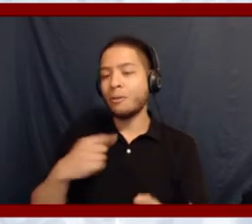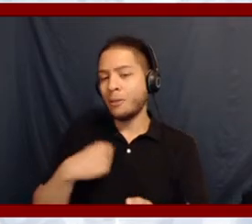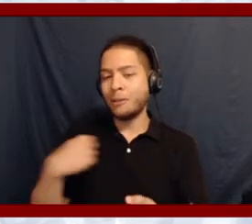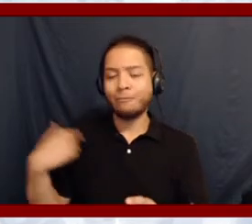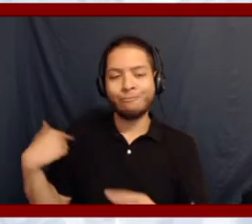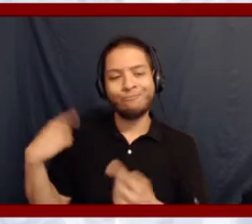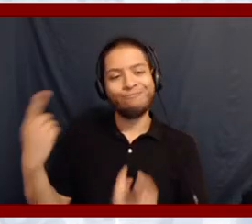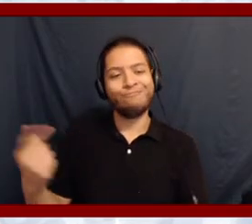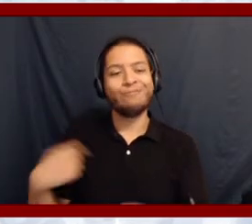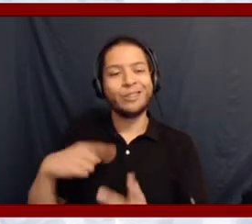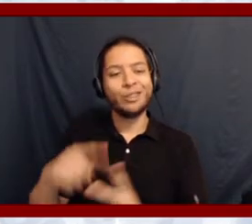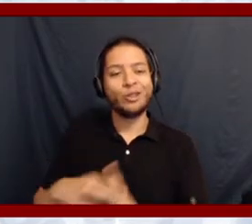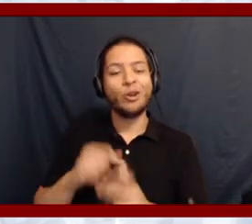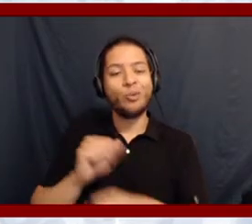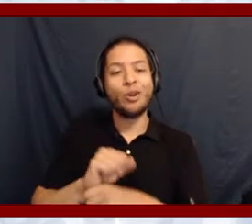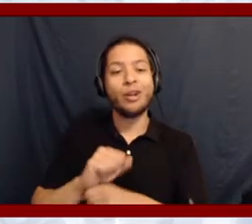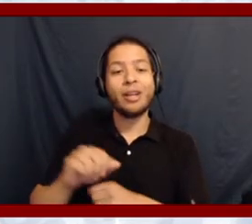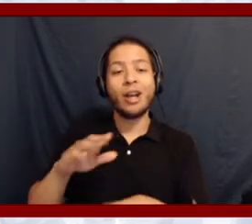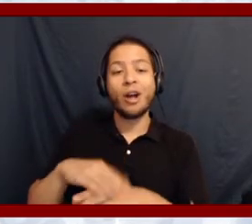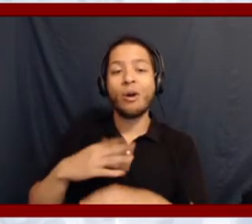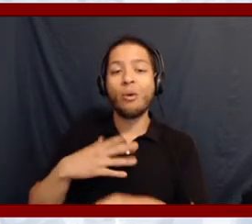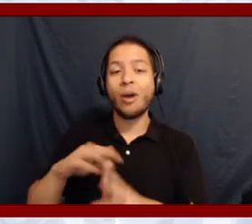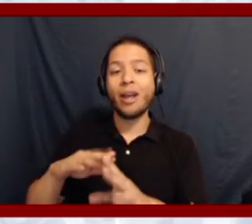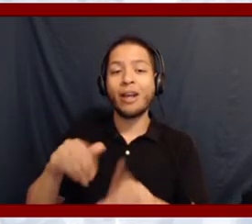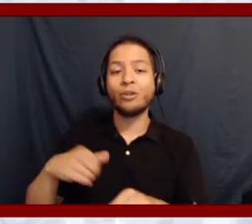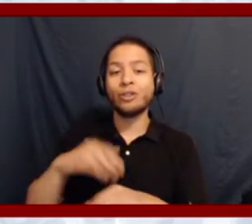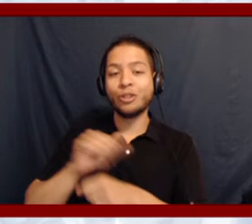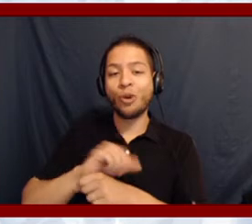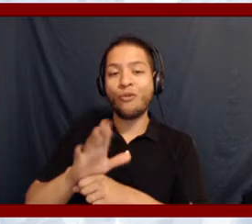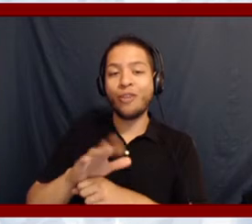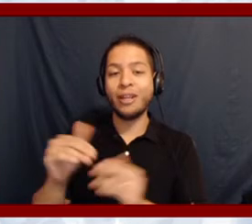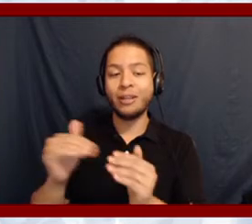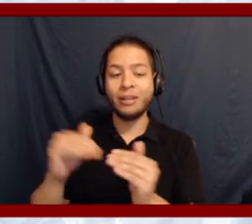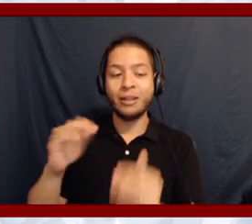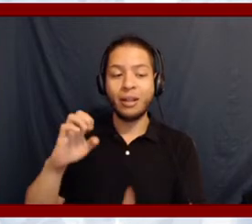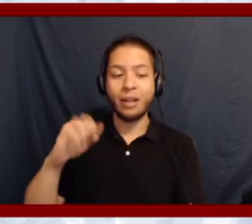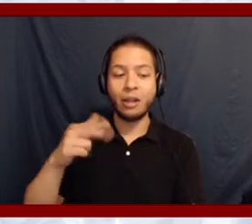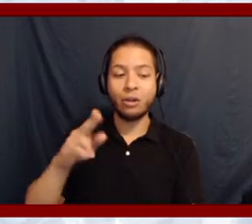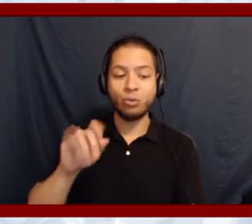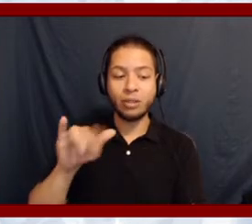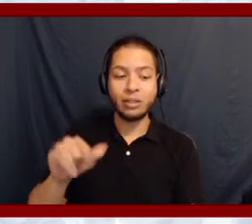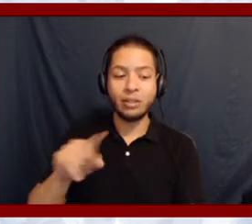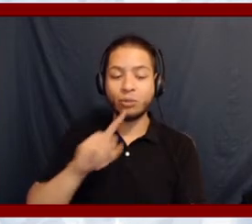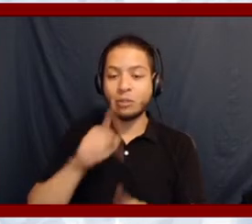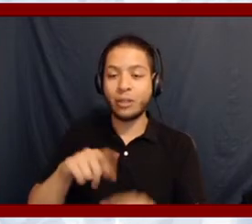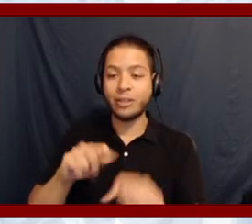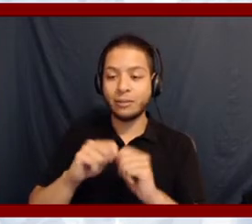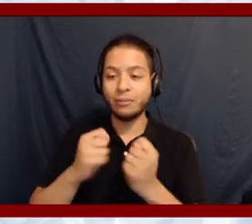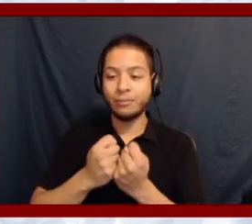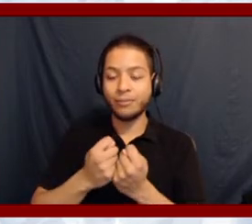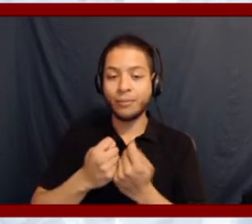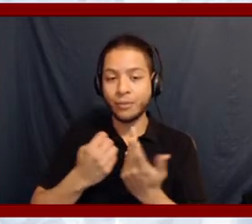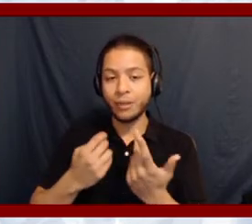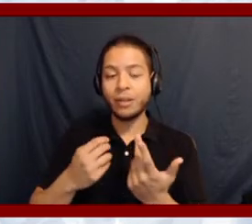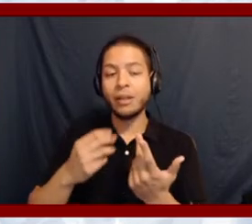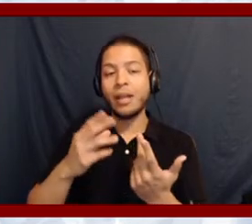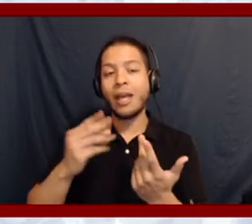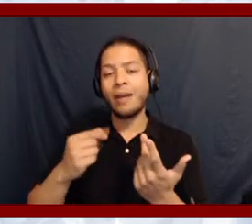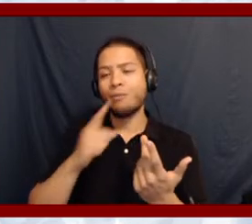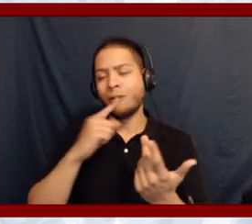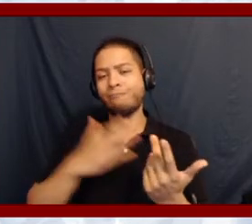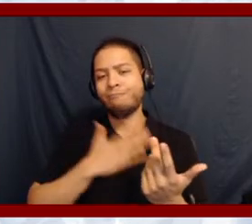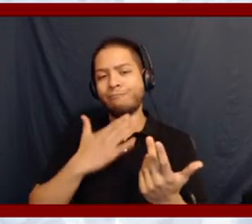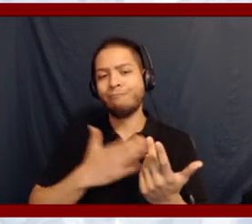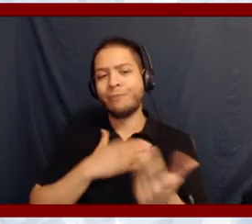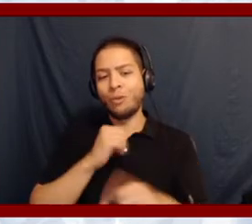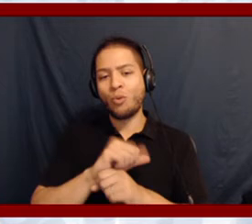House COVID-19 response team. And in that capacity, I've been able to see and work with both of these two esteemed panelists that